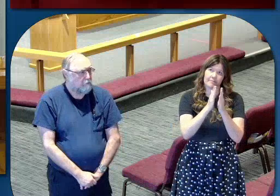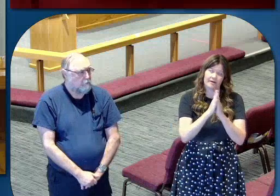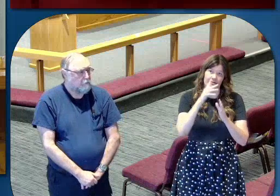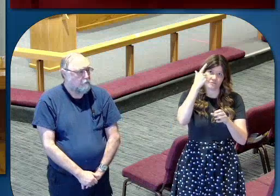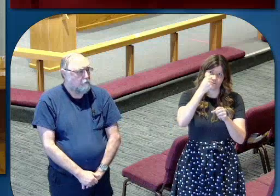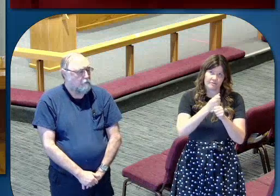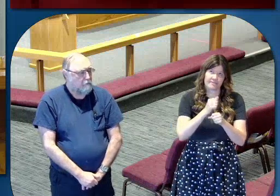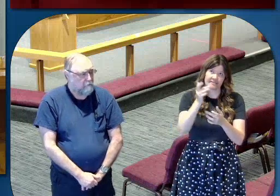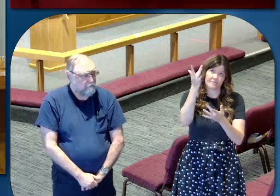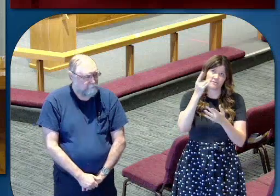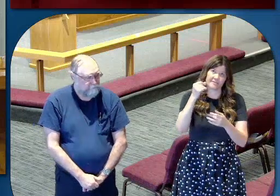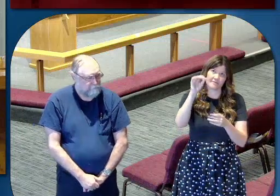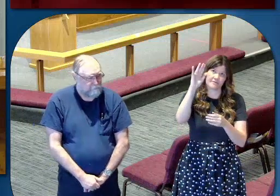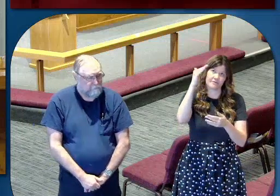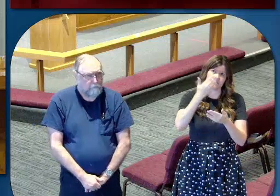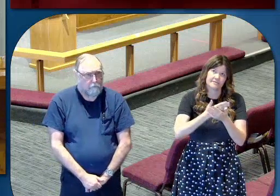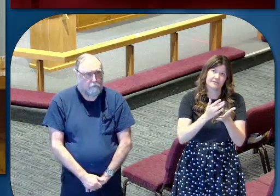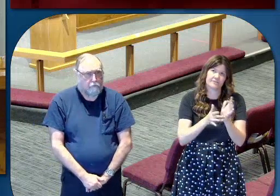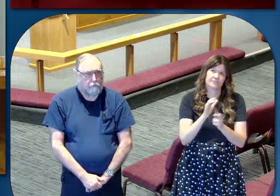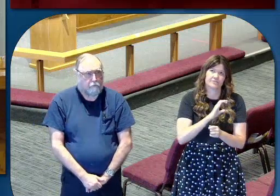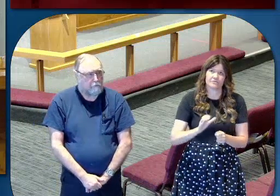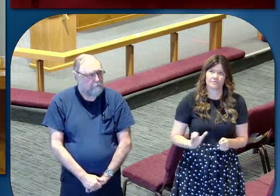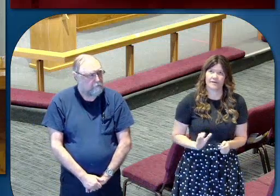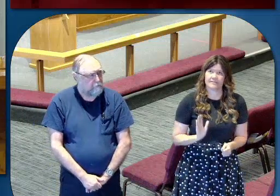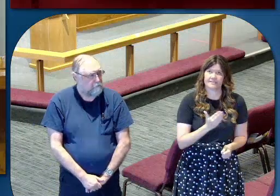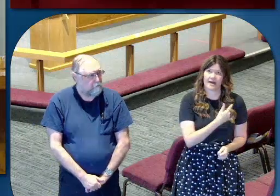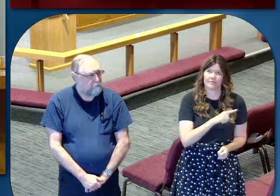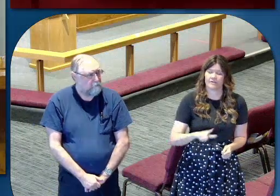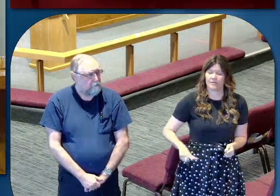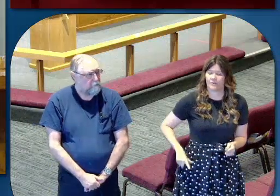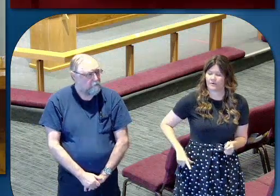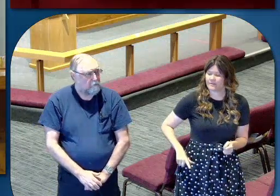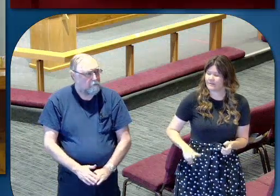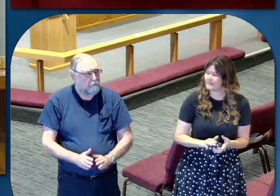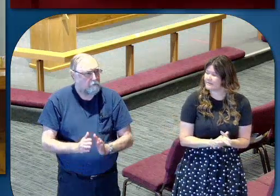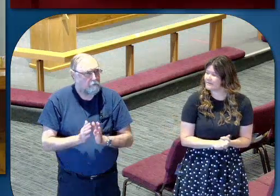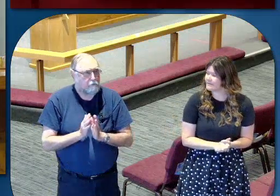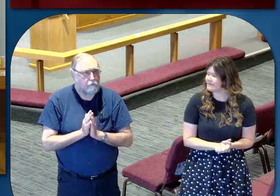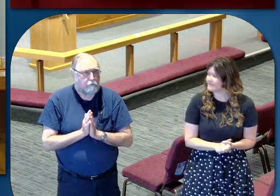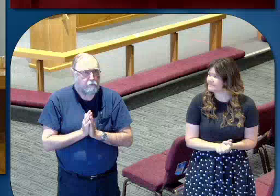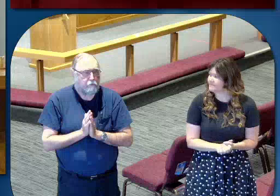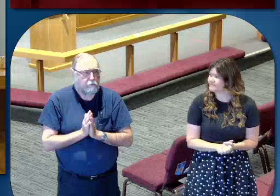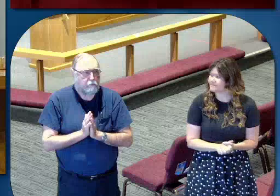your Son, Jesus Christ, our Lord. Amen. Now let's rise for the preface.